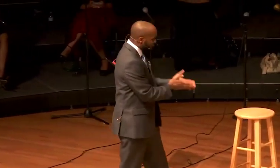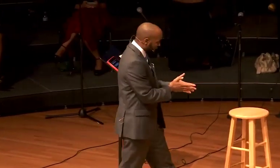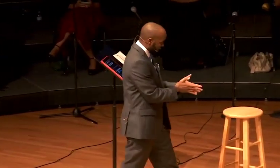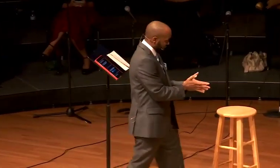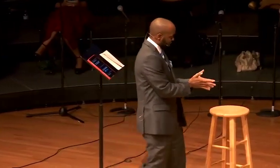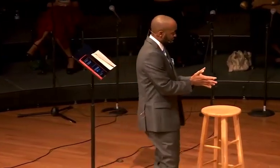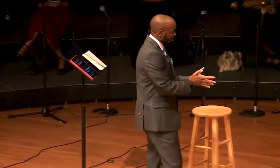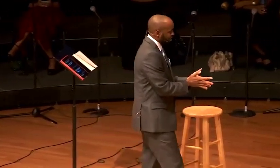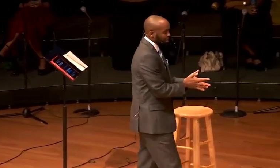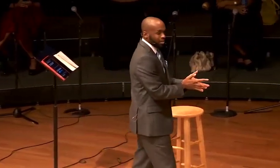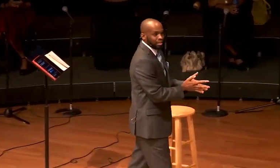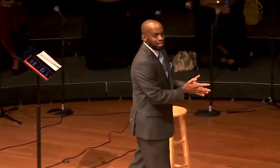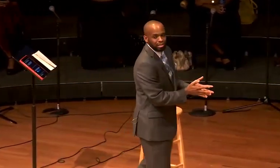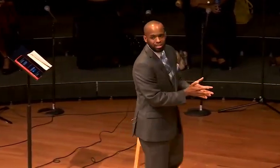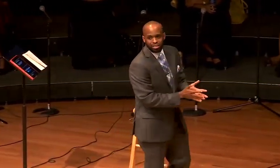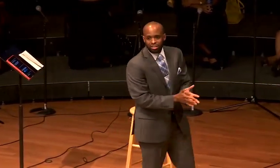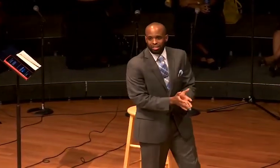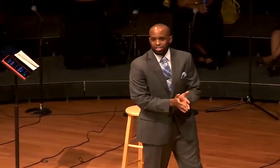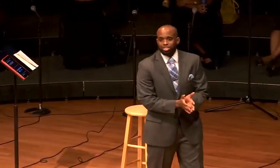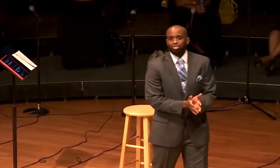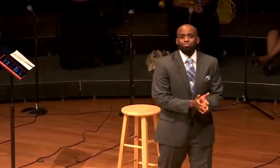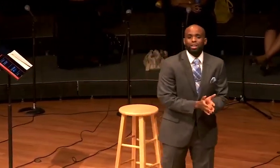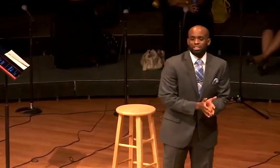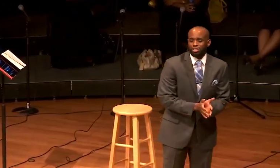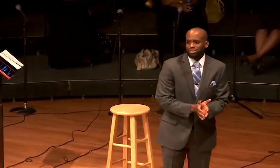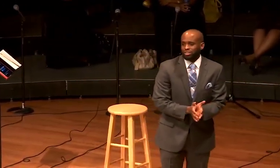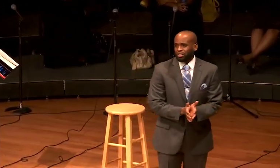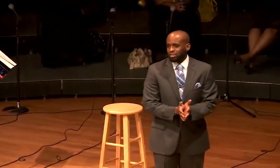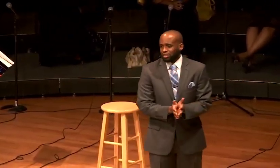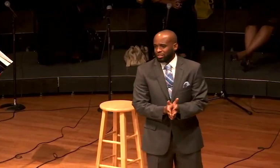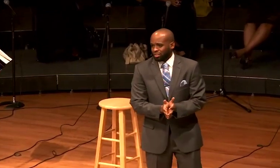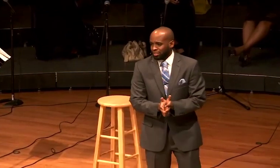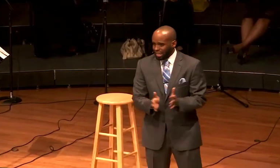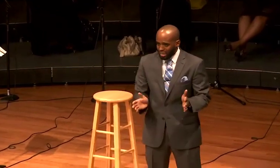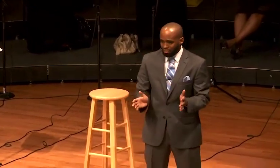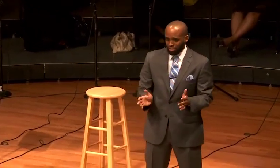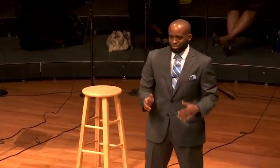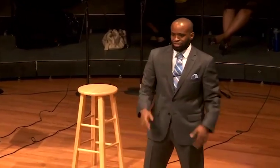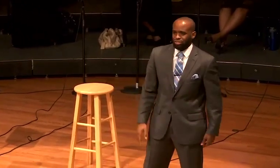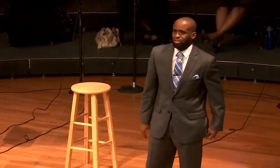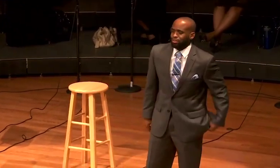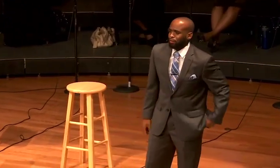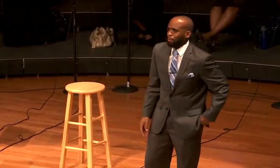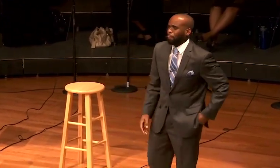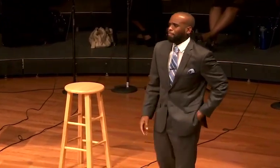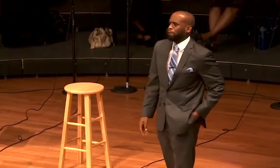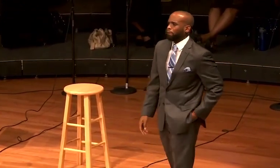can't win? It's just too much damage.